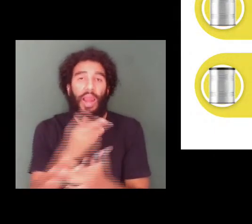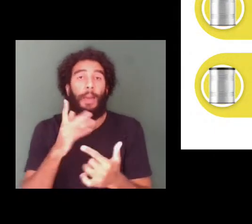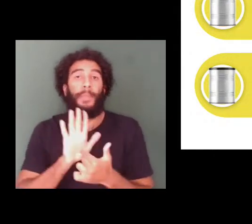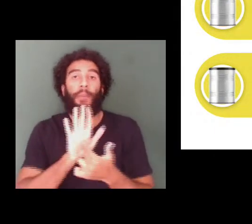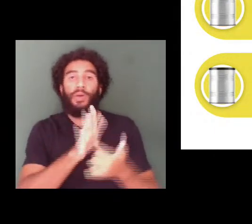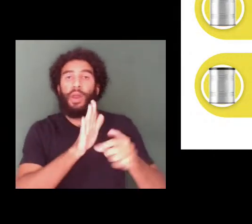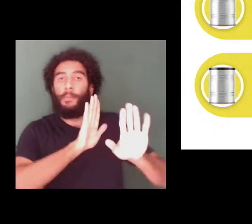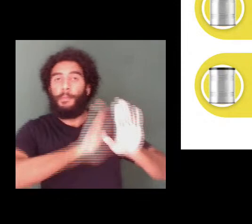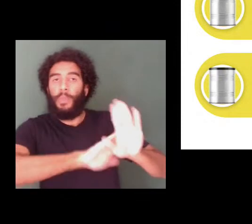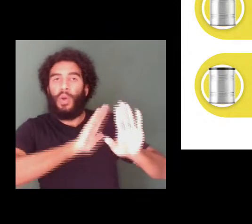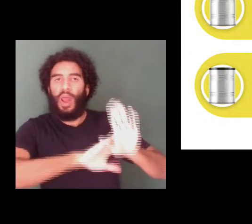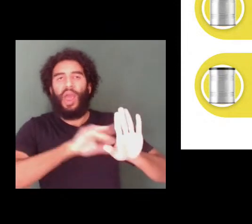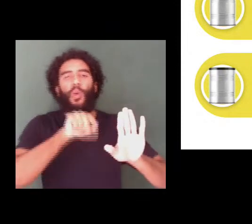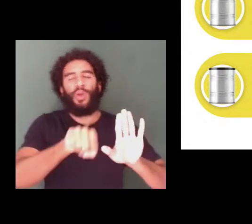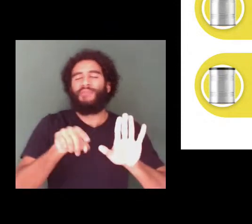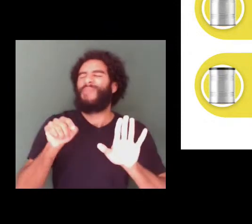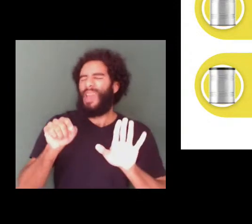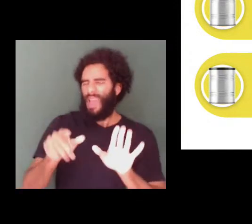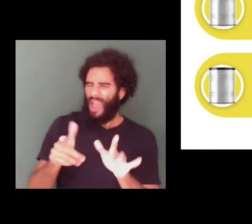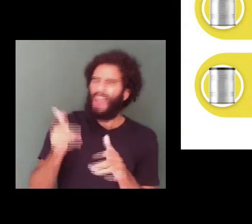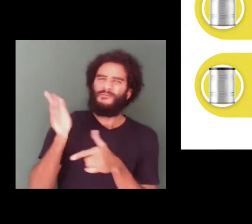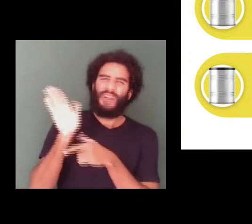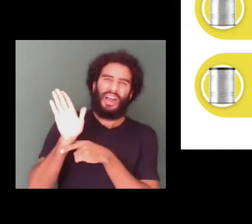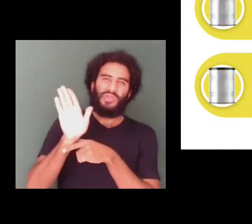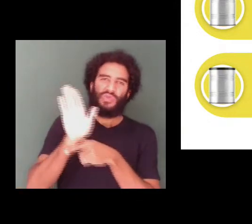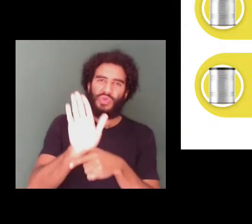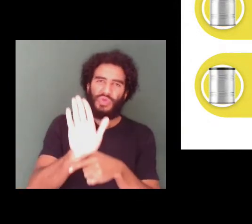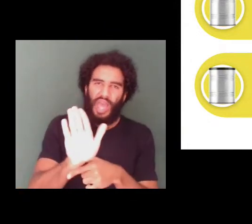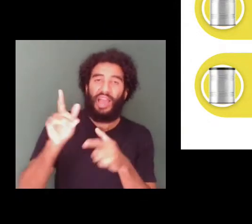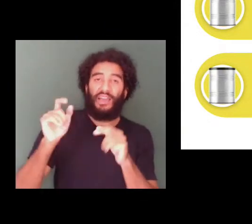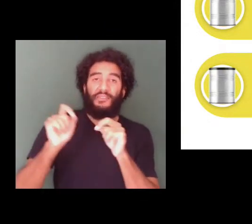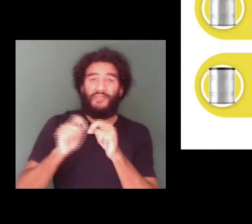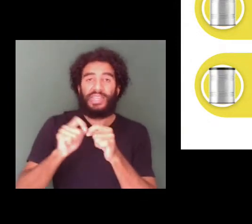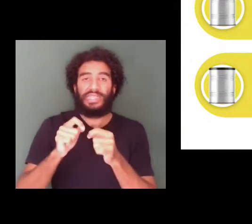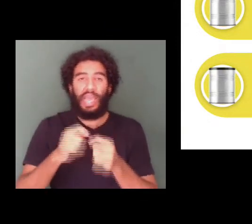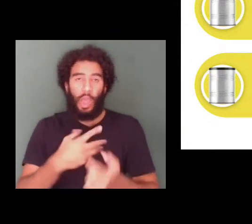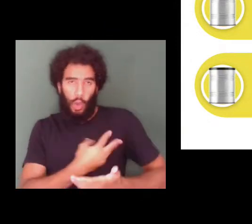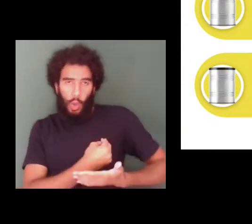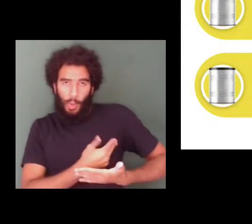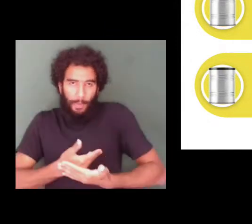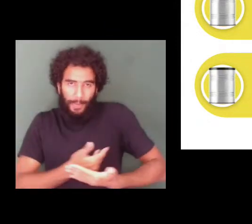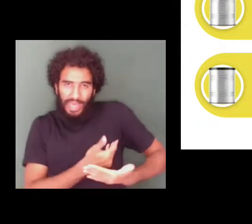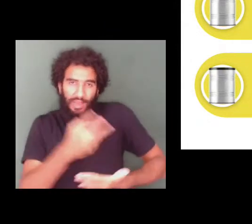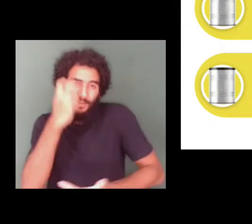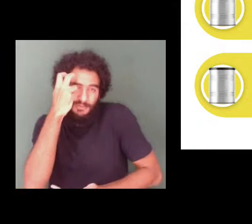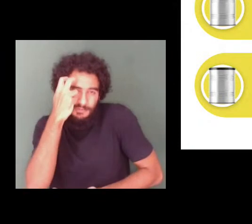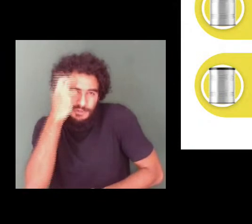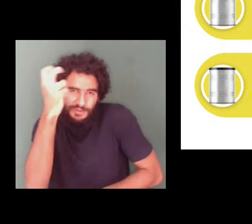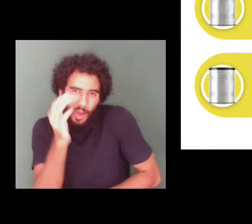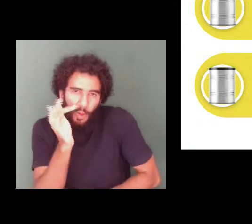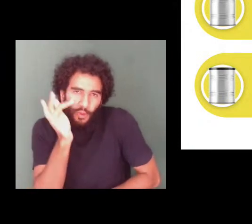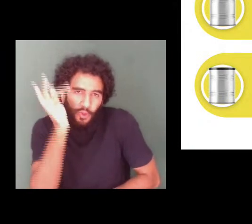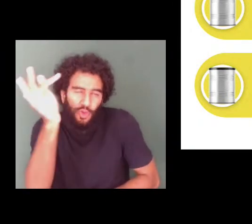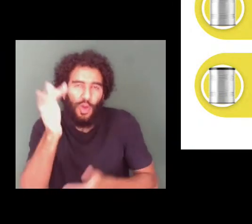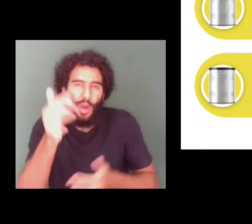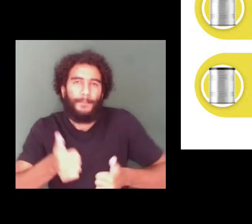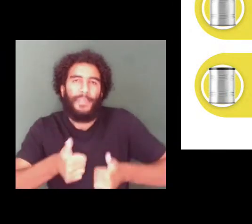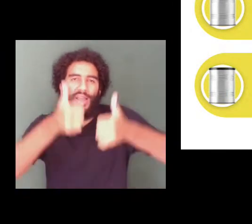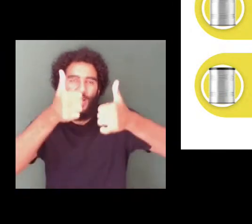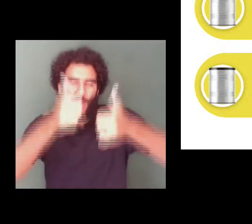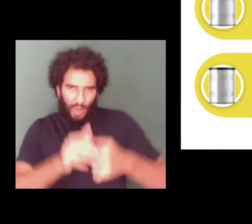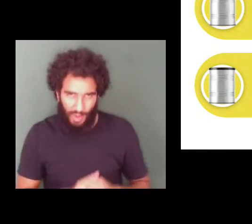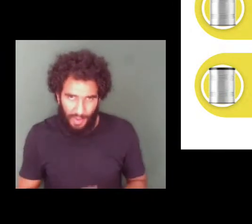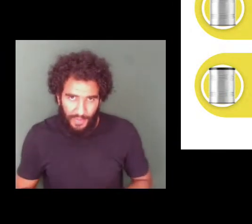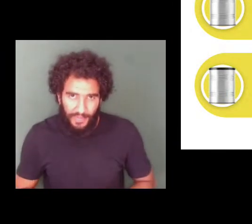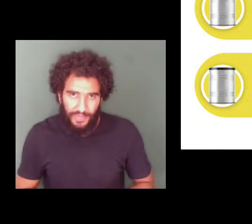smarter. They position their products as being equivalent or even sometimes superior to breast milk and what it provides and extra nutrients